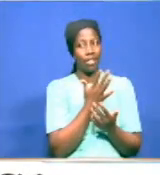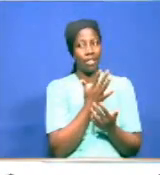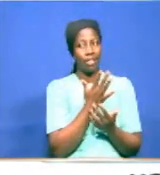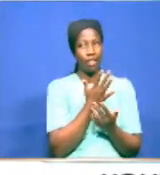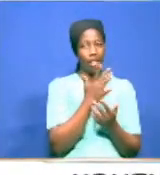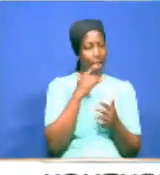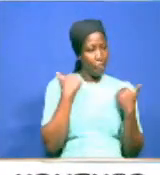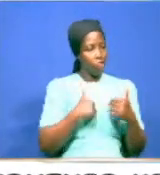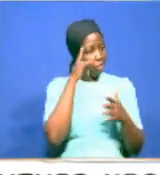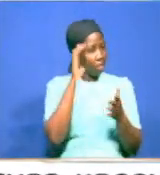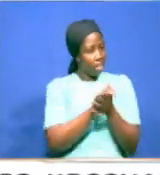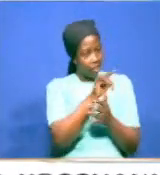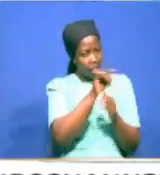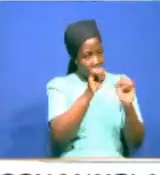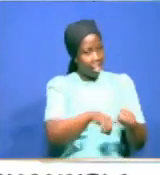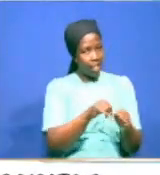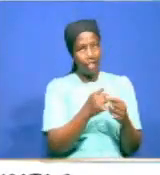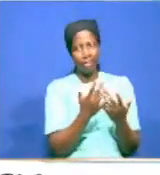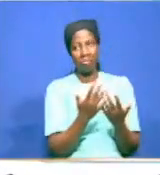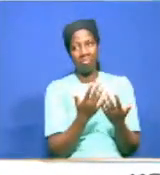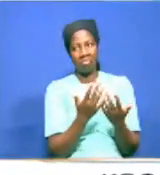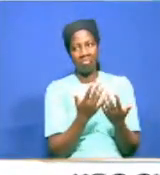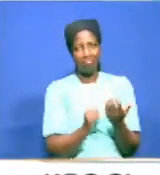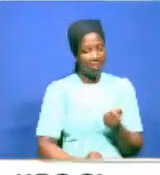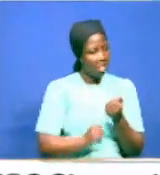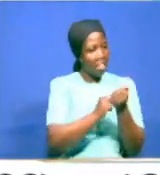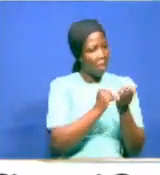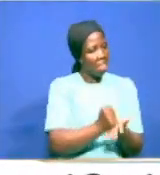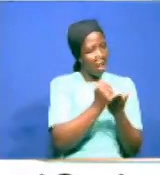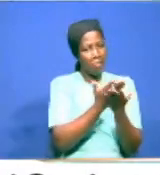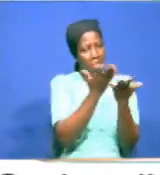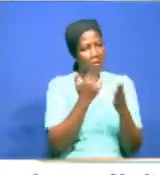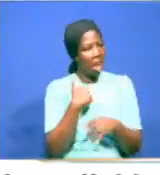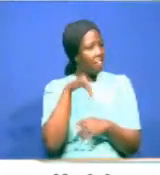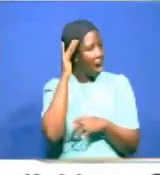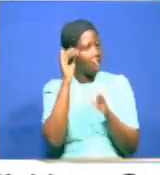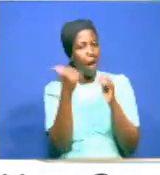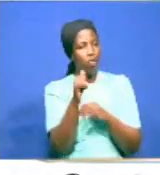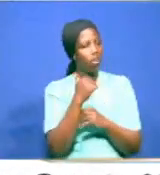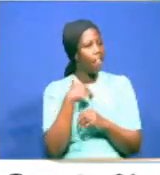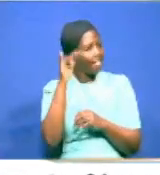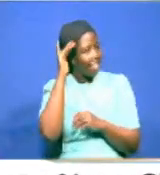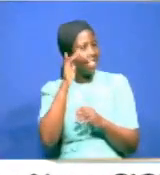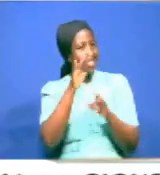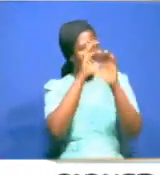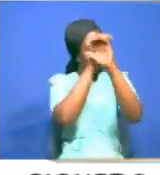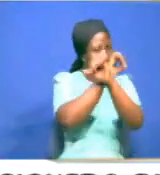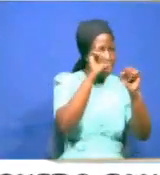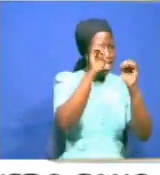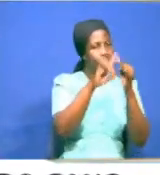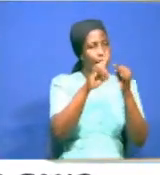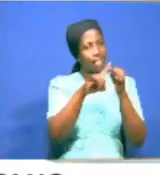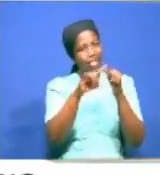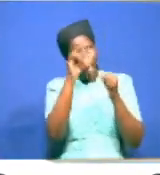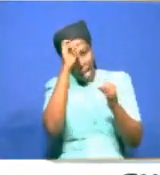believe that can be something that can really boost and help them. We haven't heard. We had the president and the executive